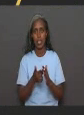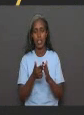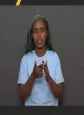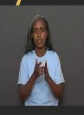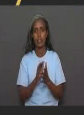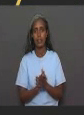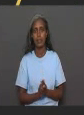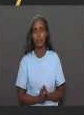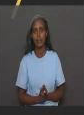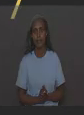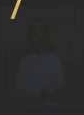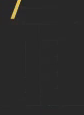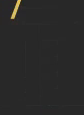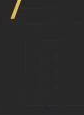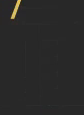Begin.